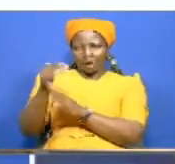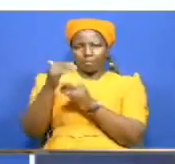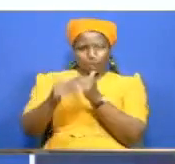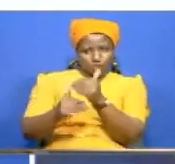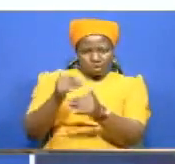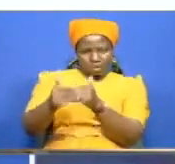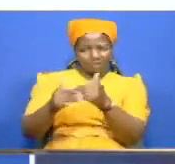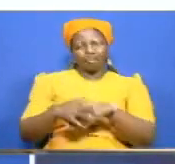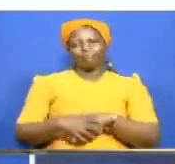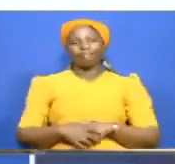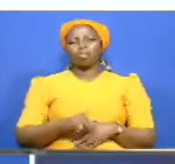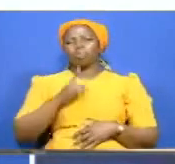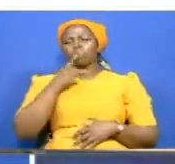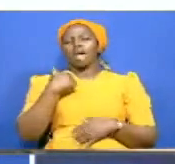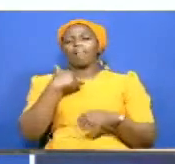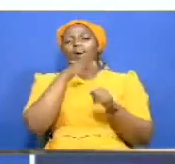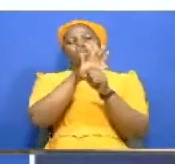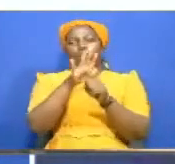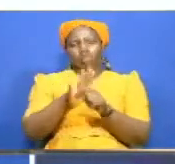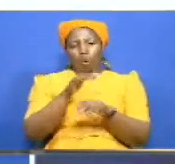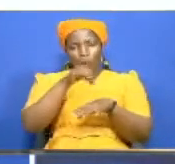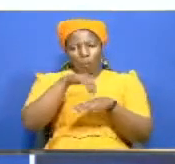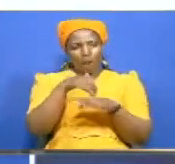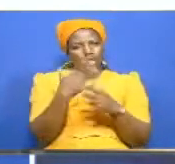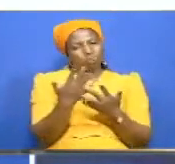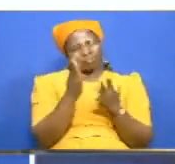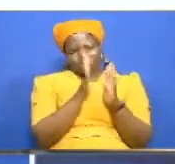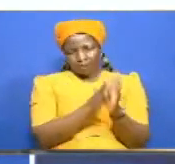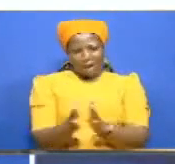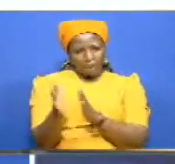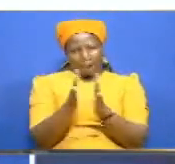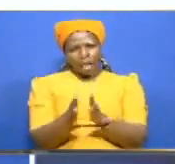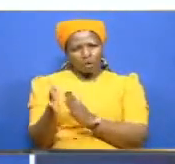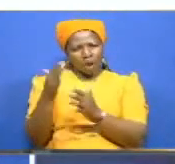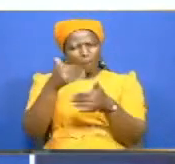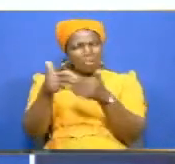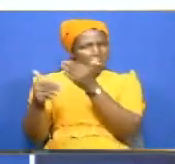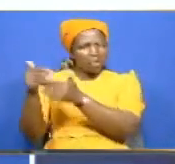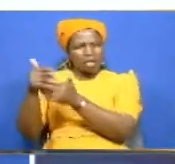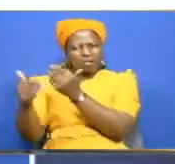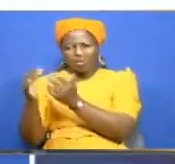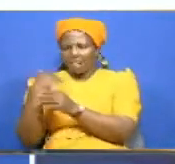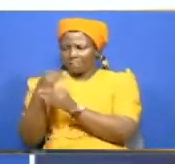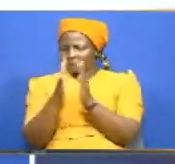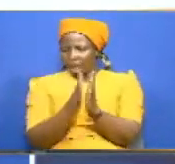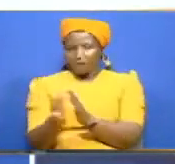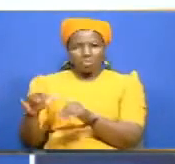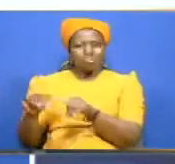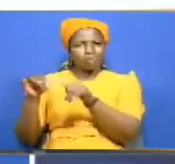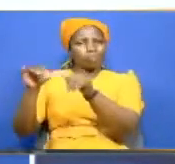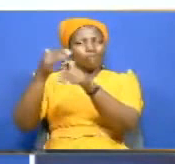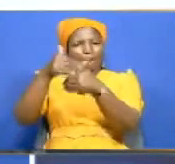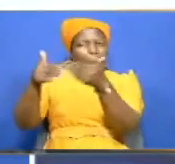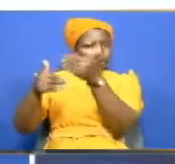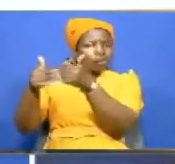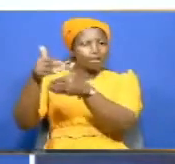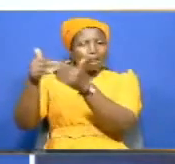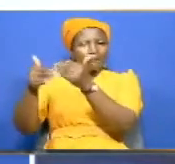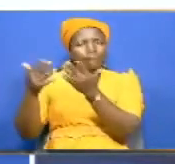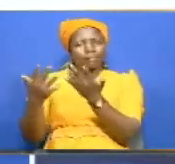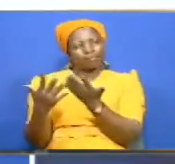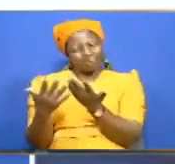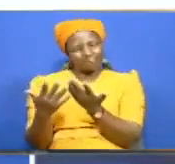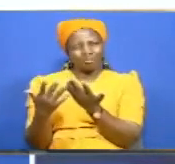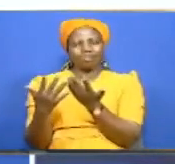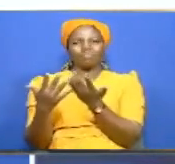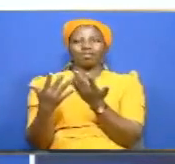there's a lot. In terms of infrastructure, there are plans underway to build, to put up